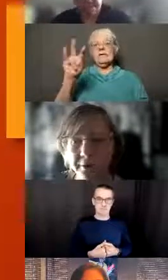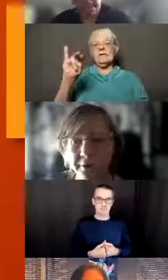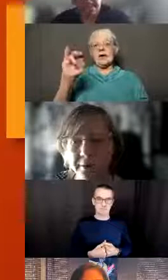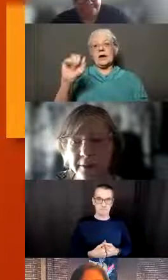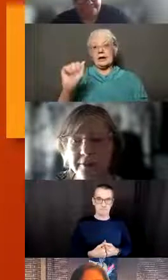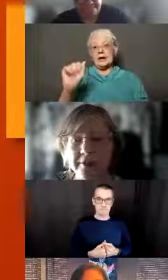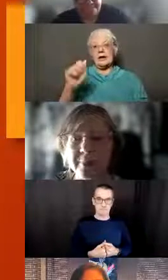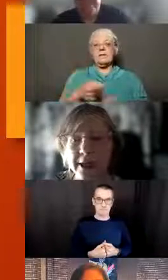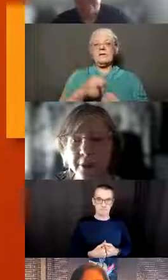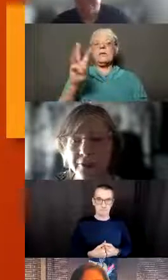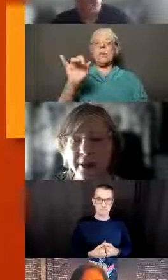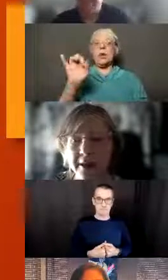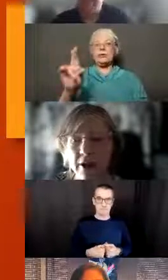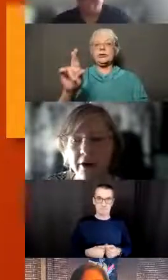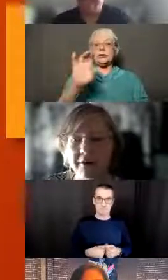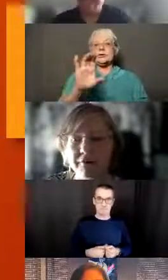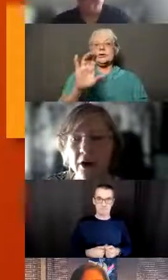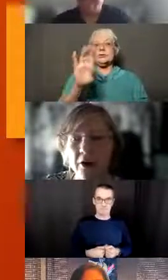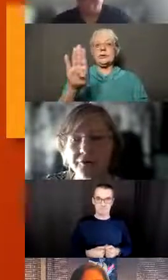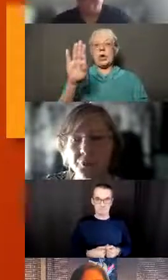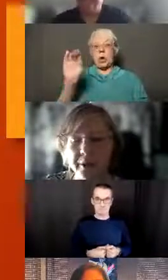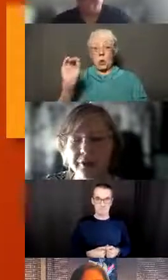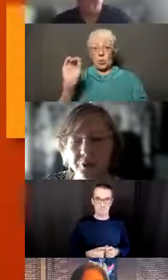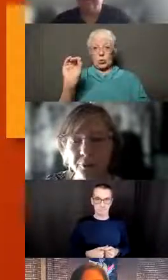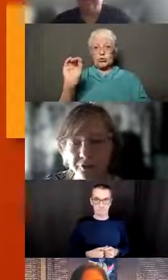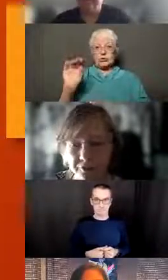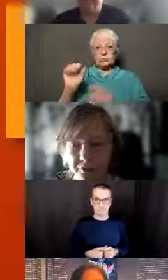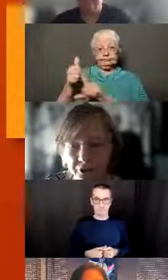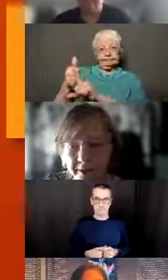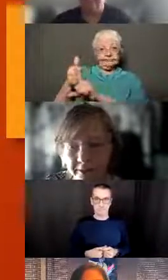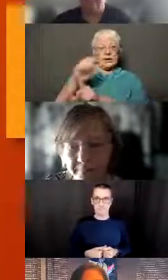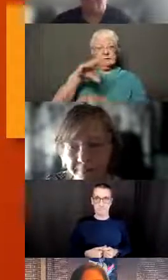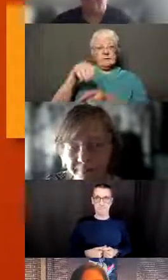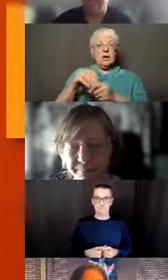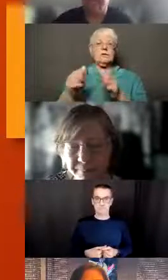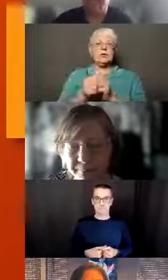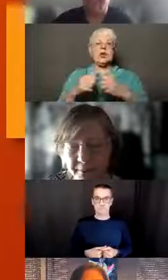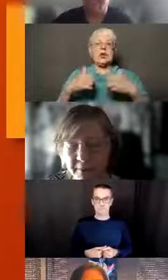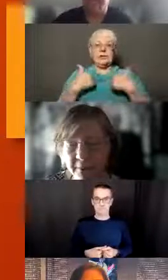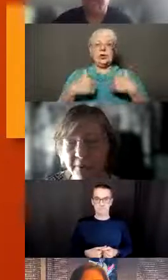Walter, CBOs that are involved with youth diversion.